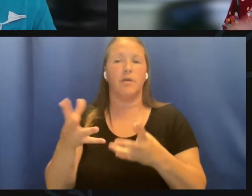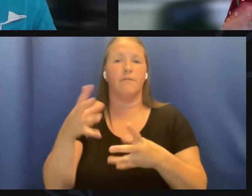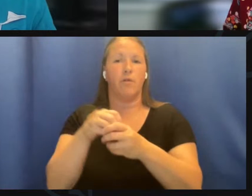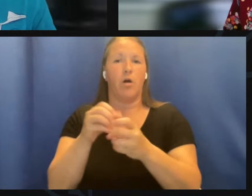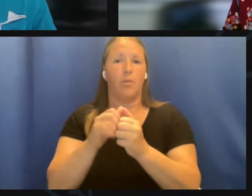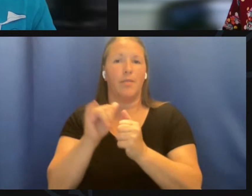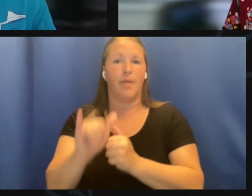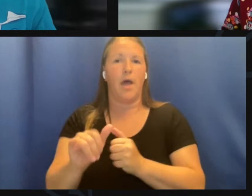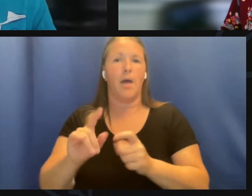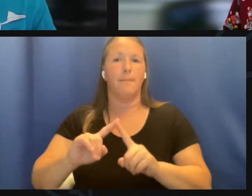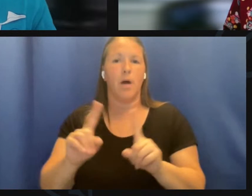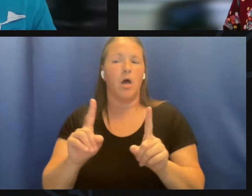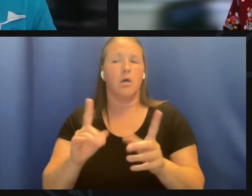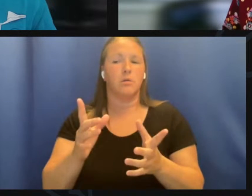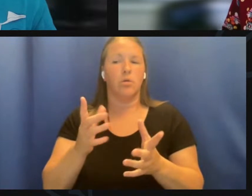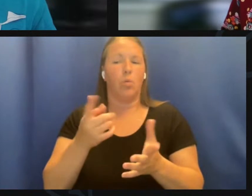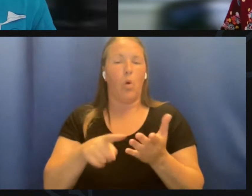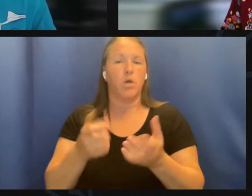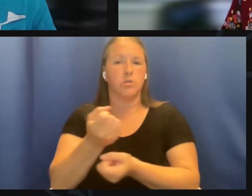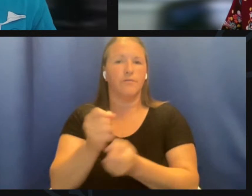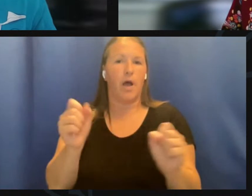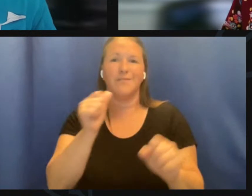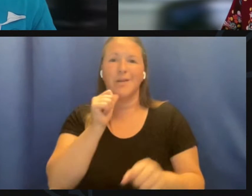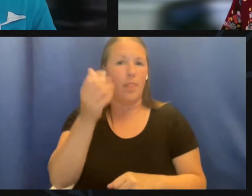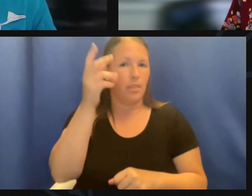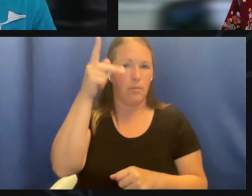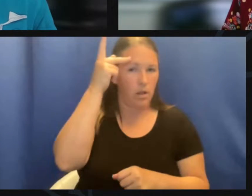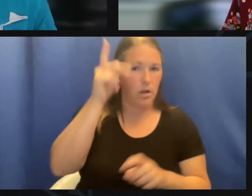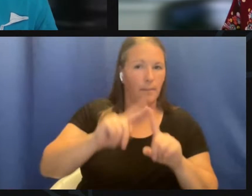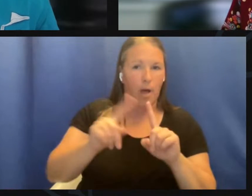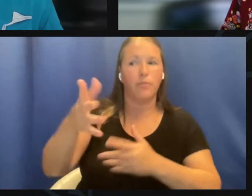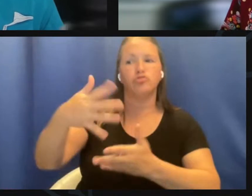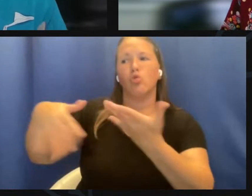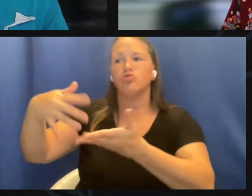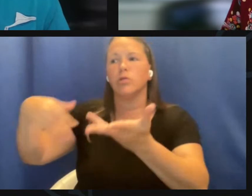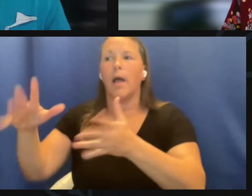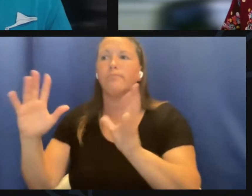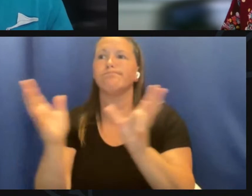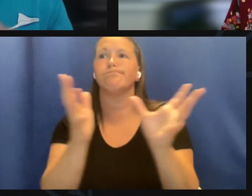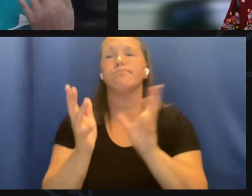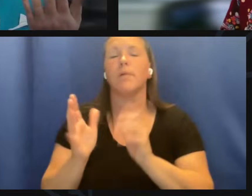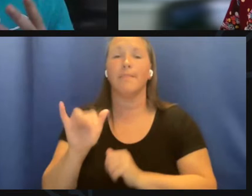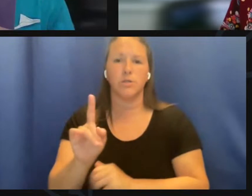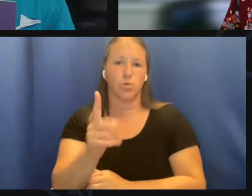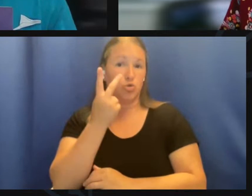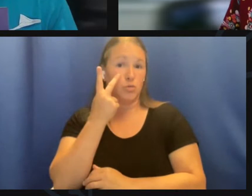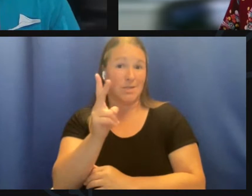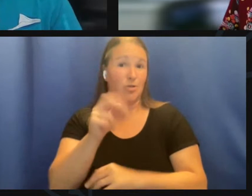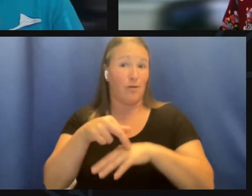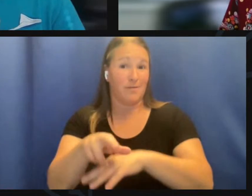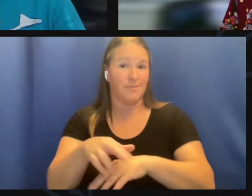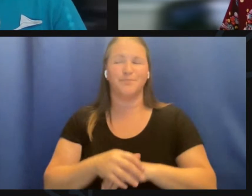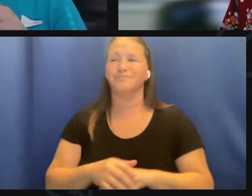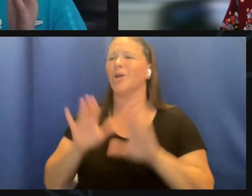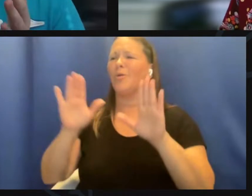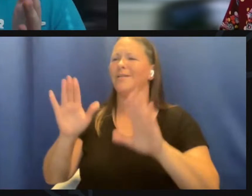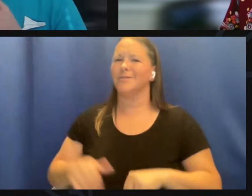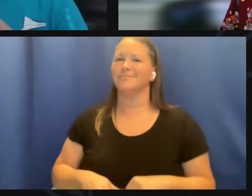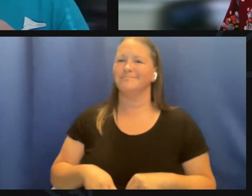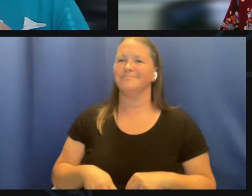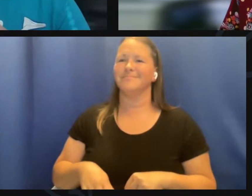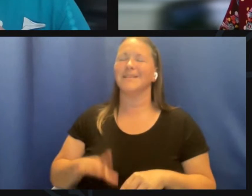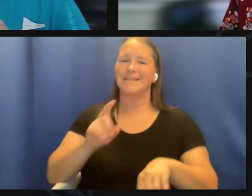really where you see any references. Excellent. Well, that's all the time that we have today. So I'd like to thank you